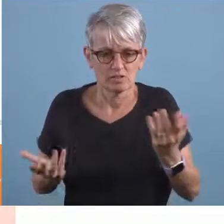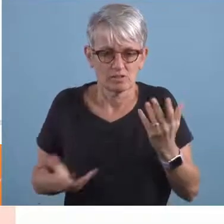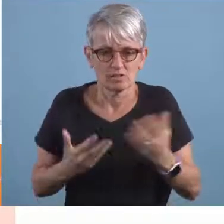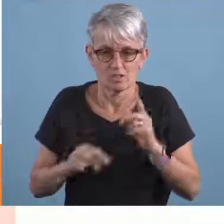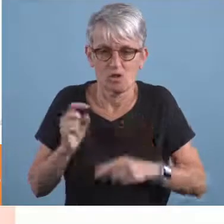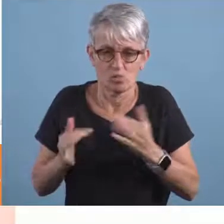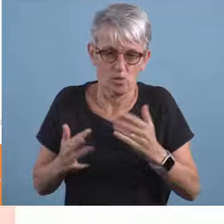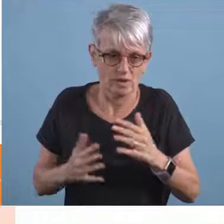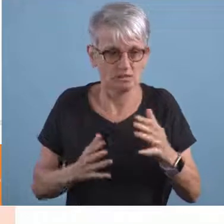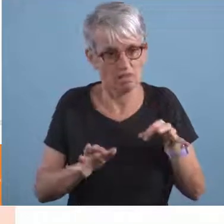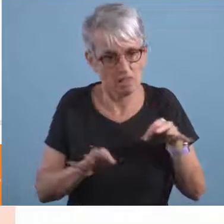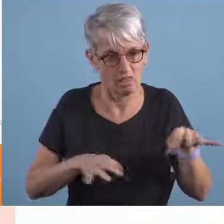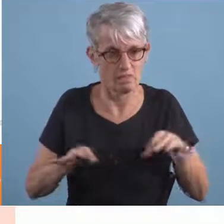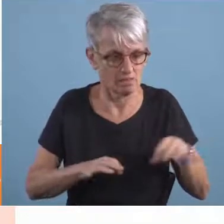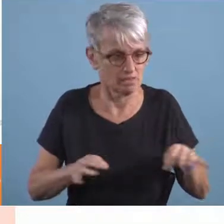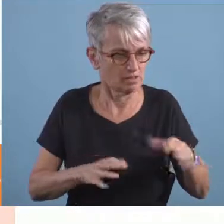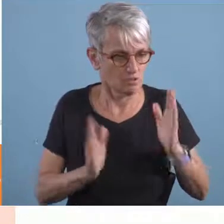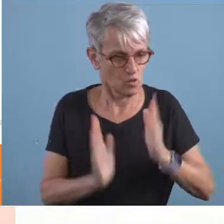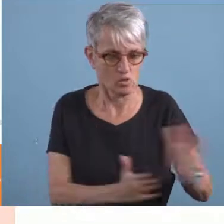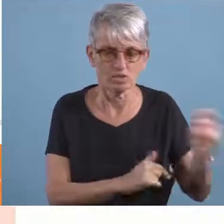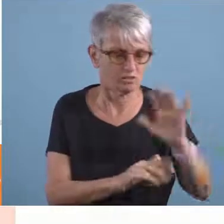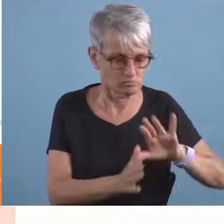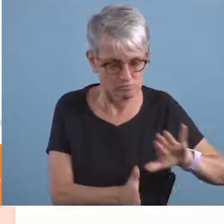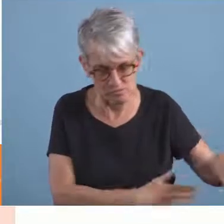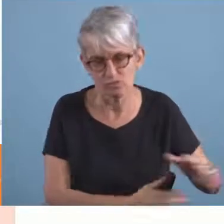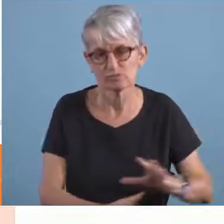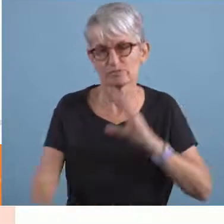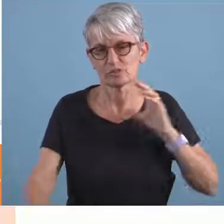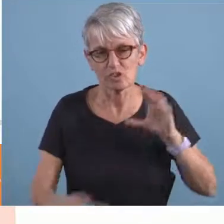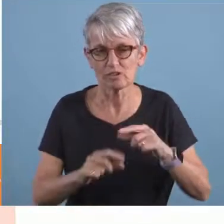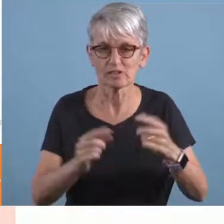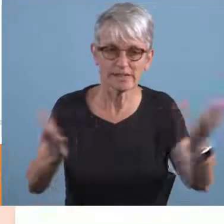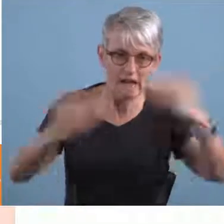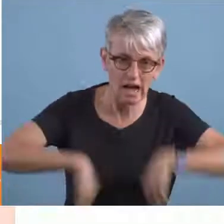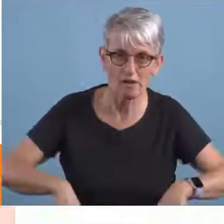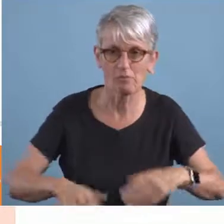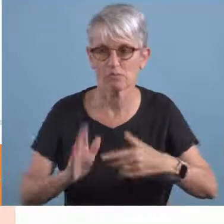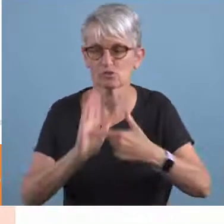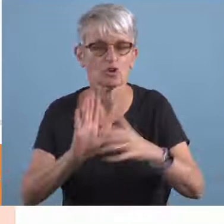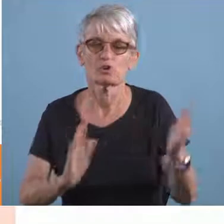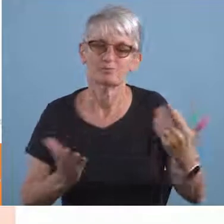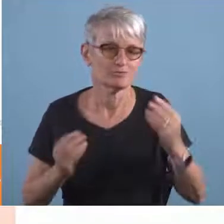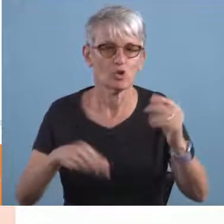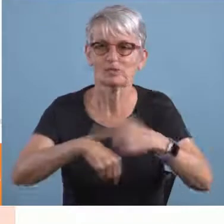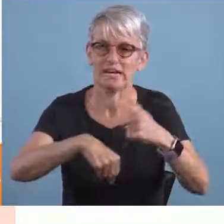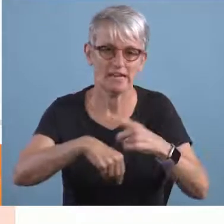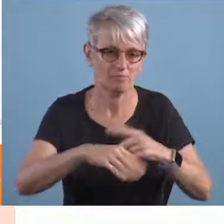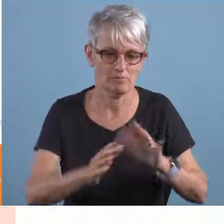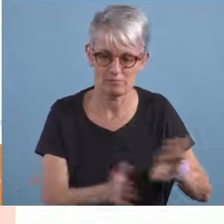wait to organize in-person sessions. But I find in the